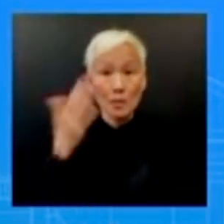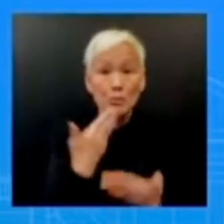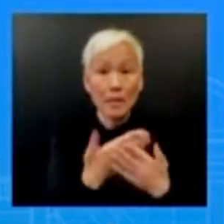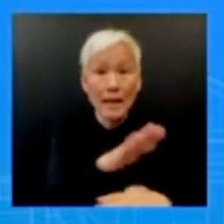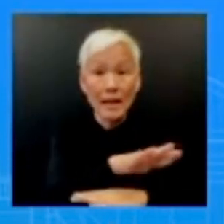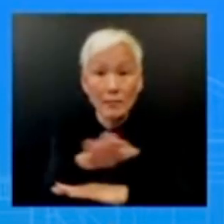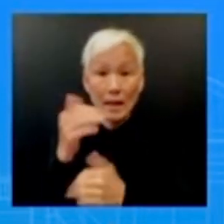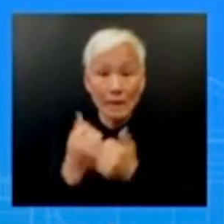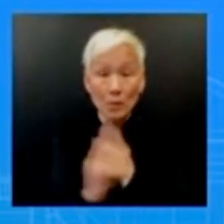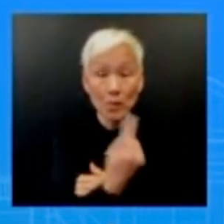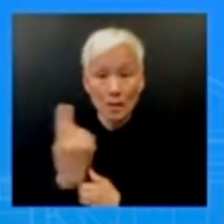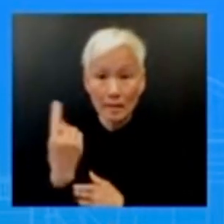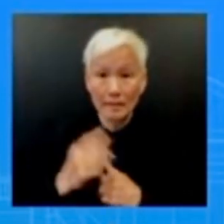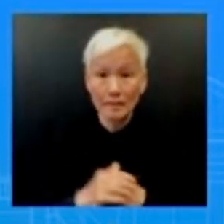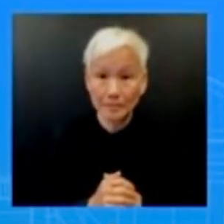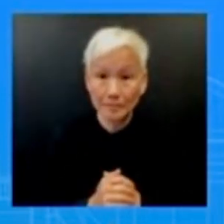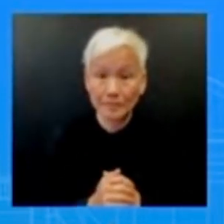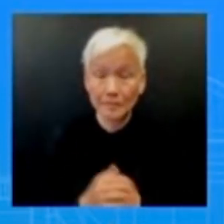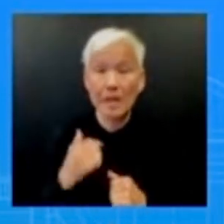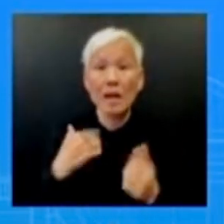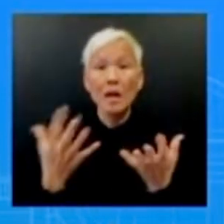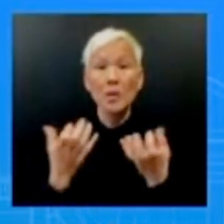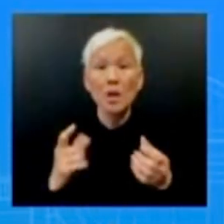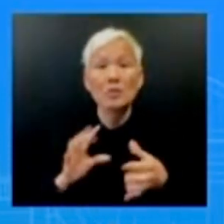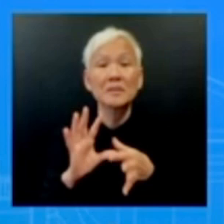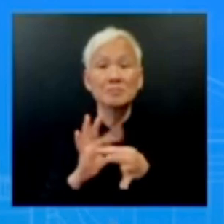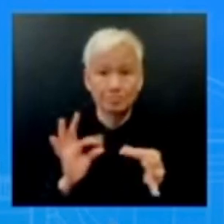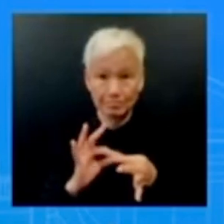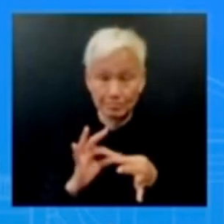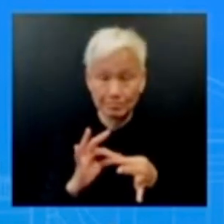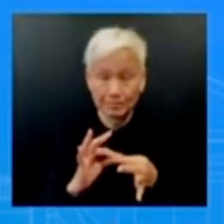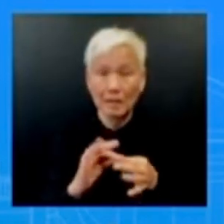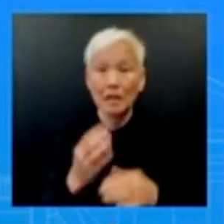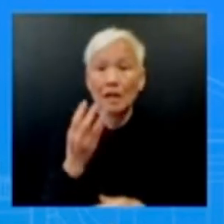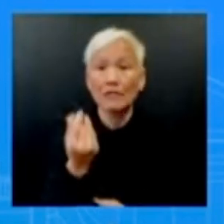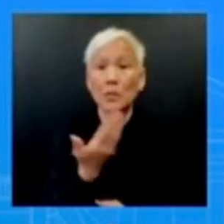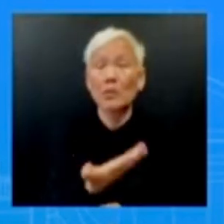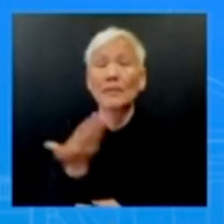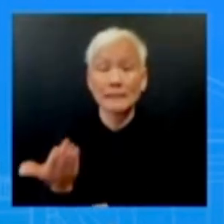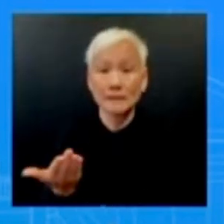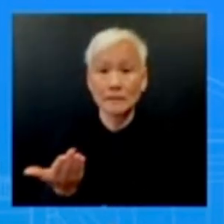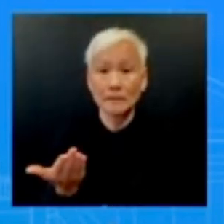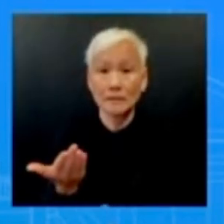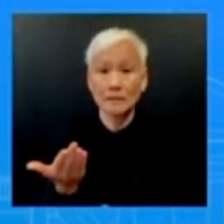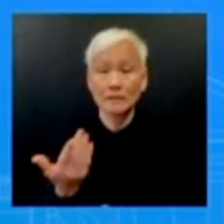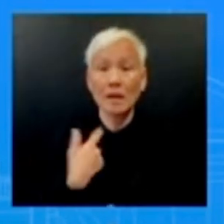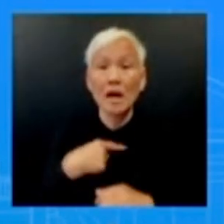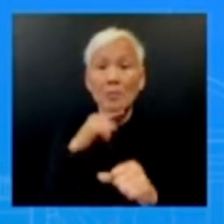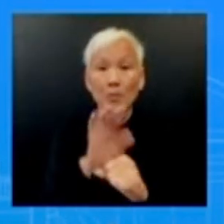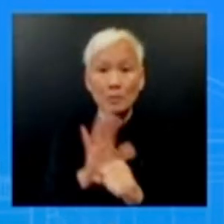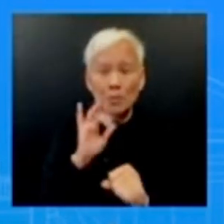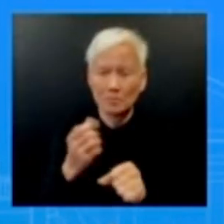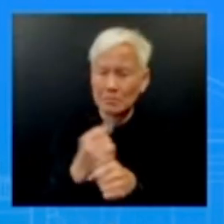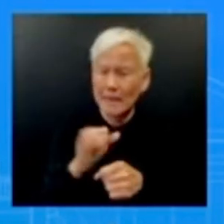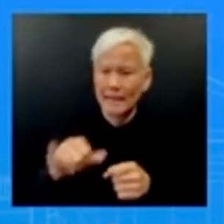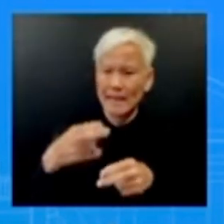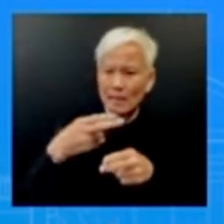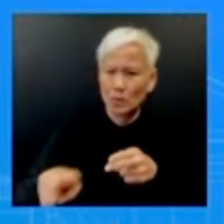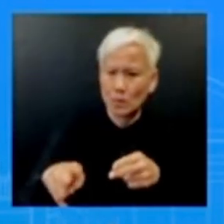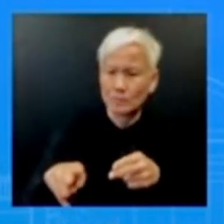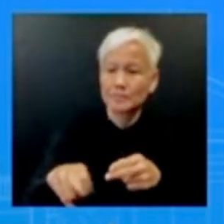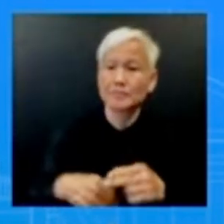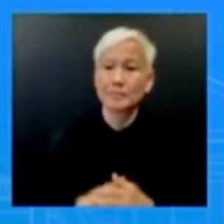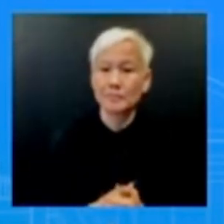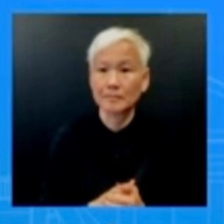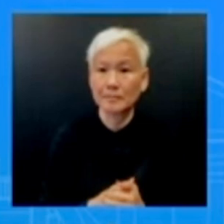I do have a few things to get through, and I promised Corrine I'd try to be as brief as I could, but there's a lot going on,